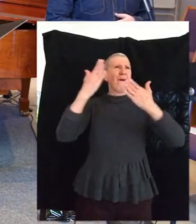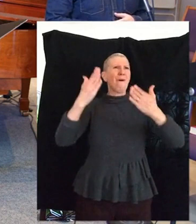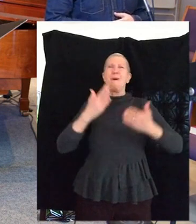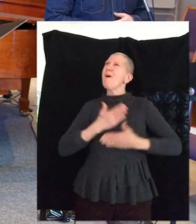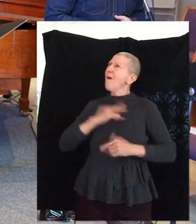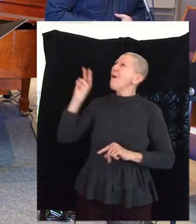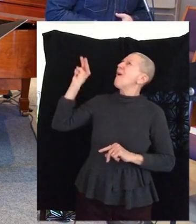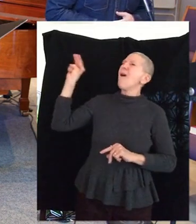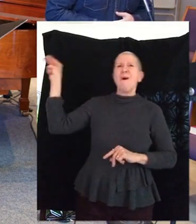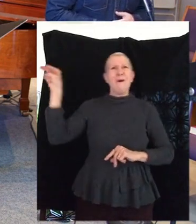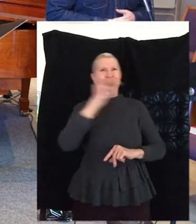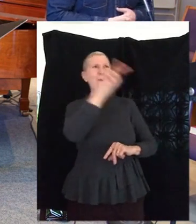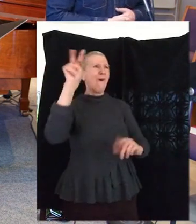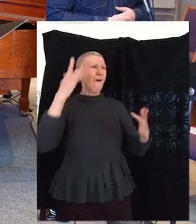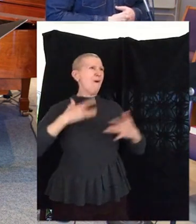joy,